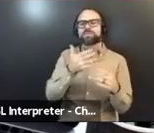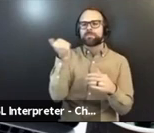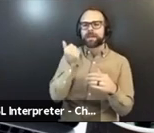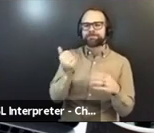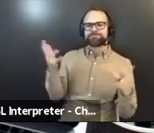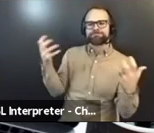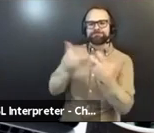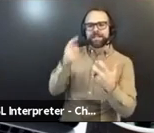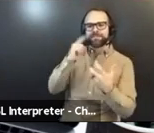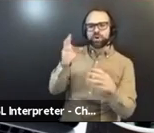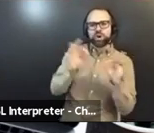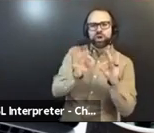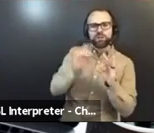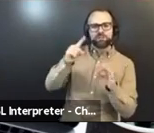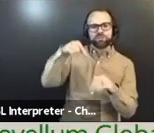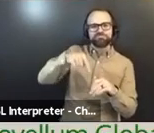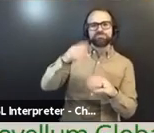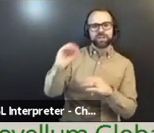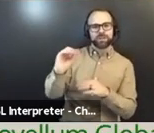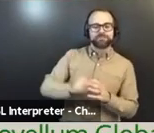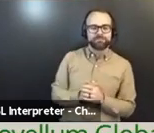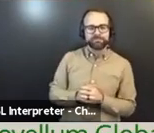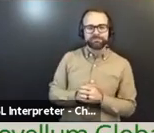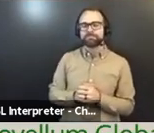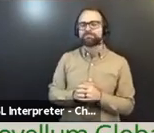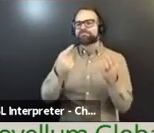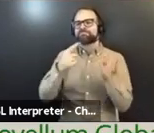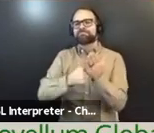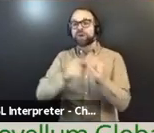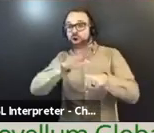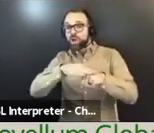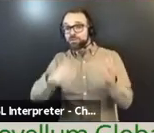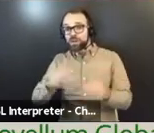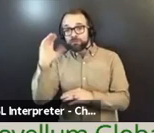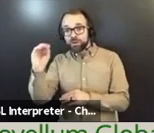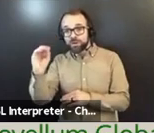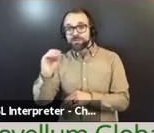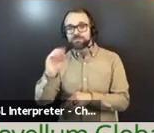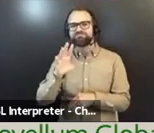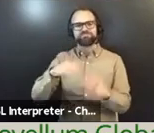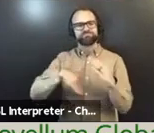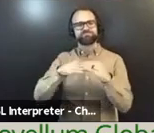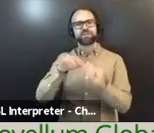company cost-wise as well. So if I talk about consulting firms, there's over 200 of them in Canada.